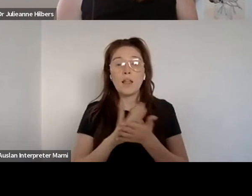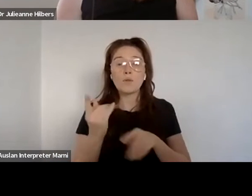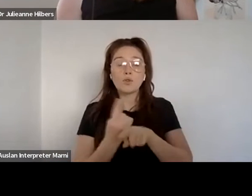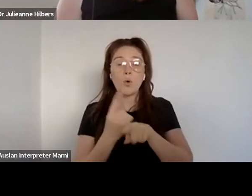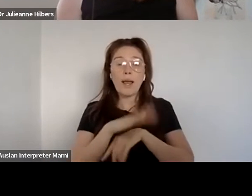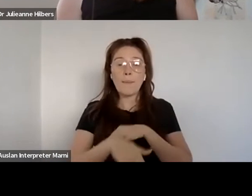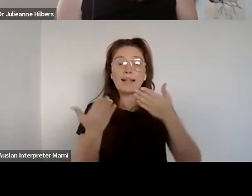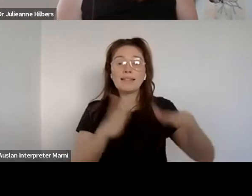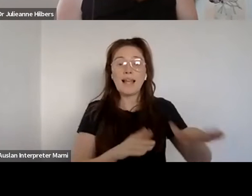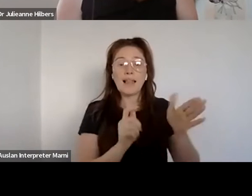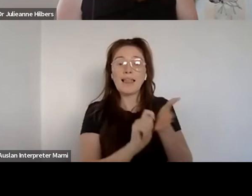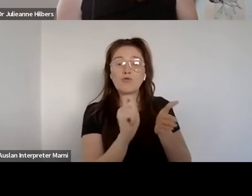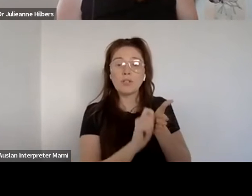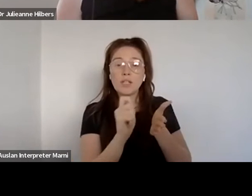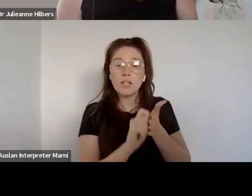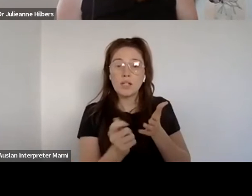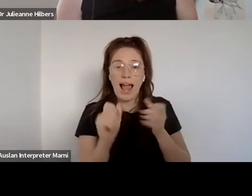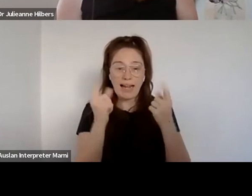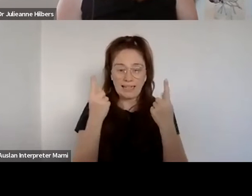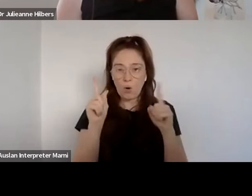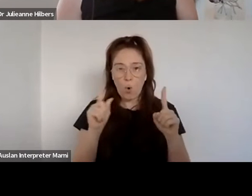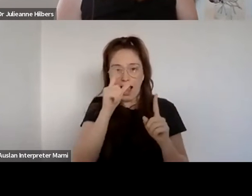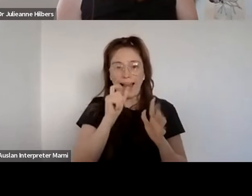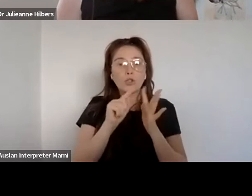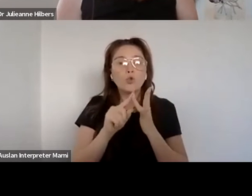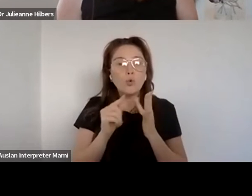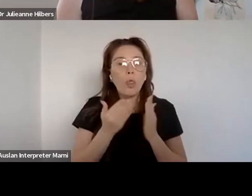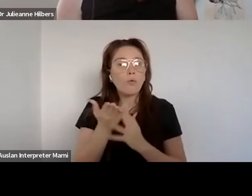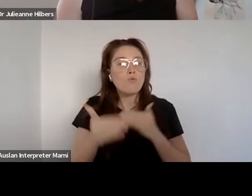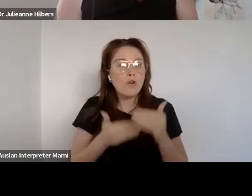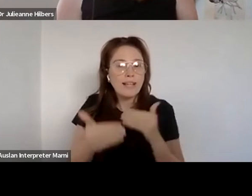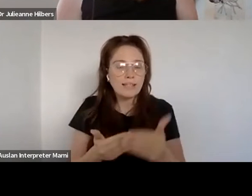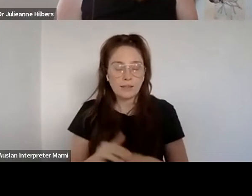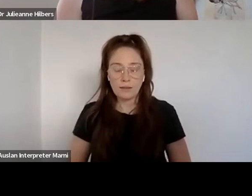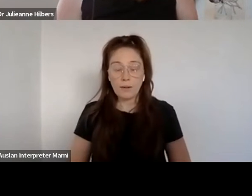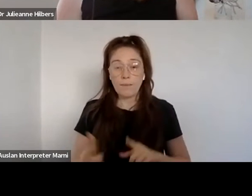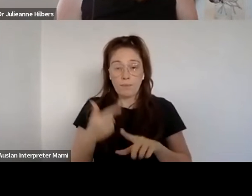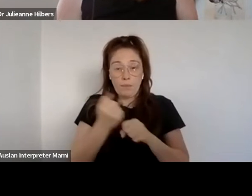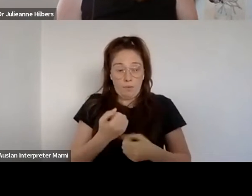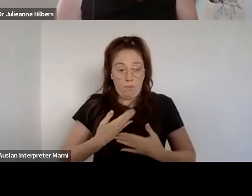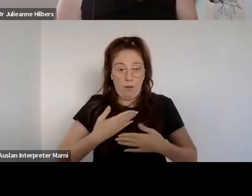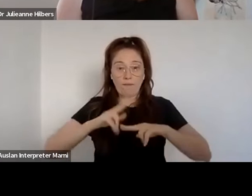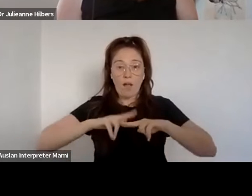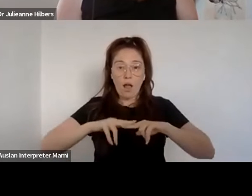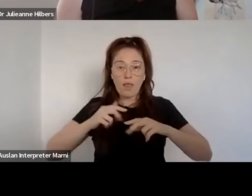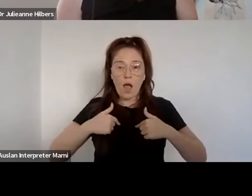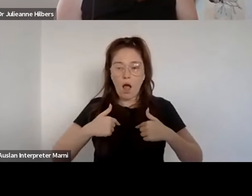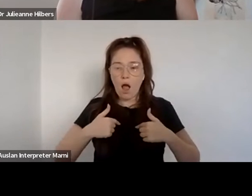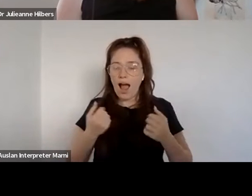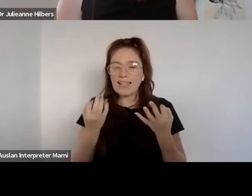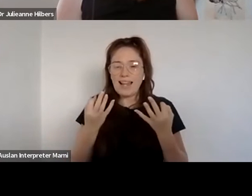of knowing what you can do. But I, for example, with my father, didn't have the language to talk to him about his